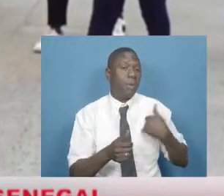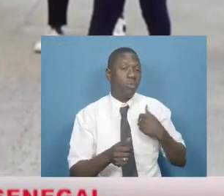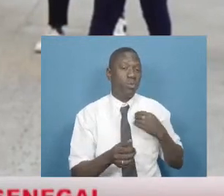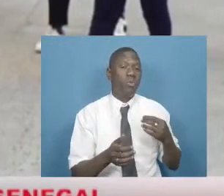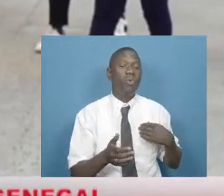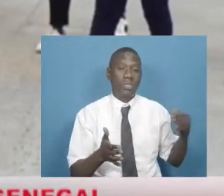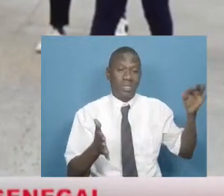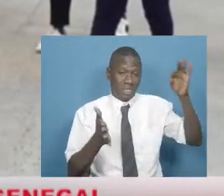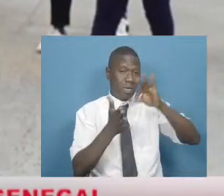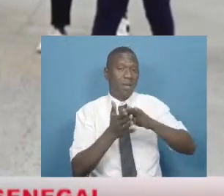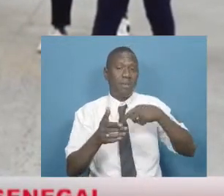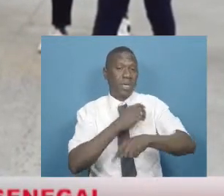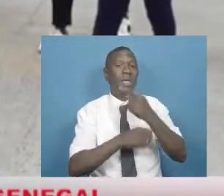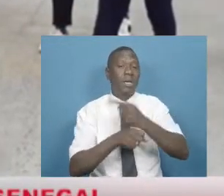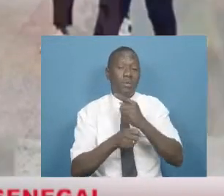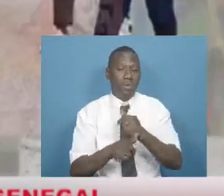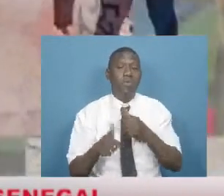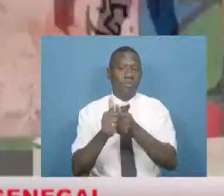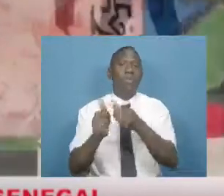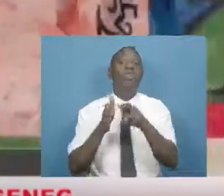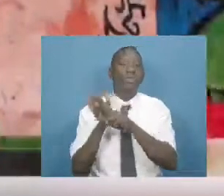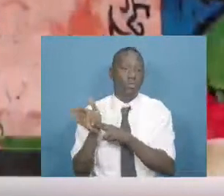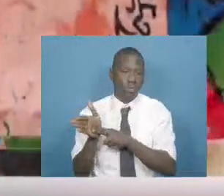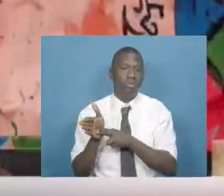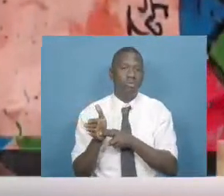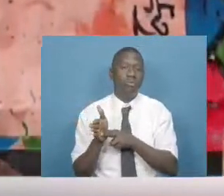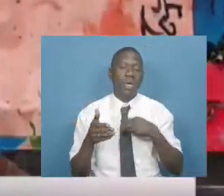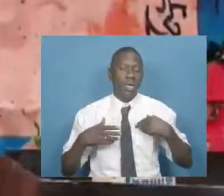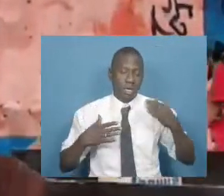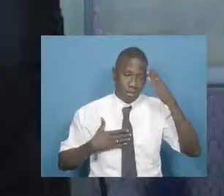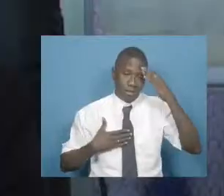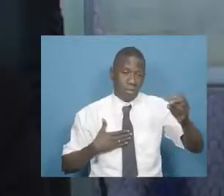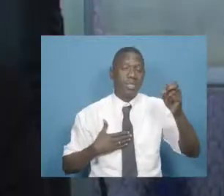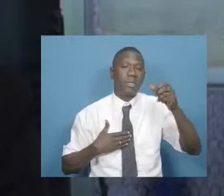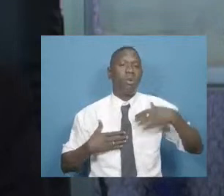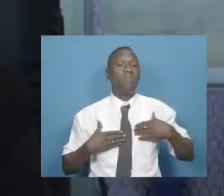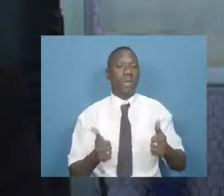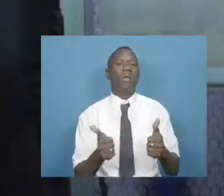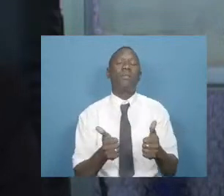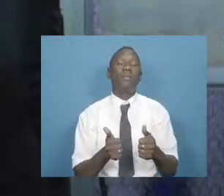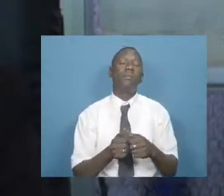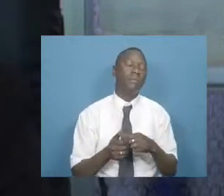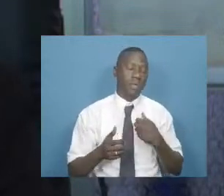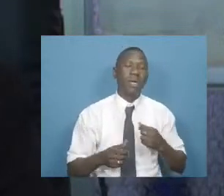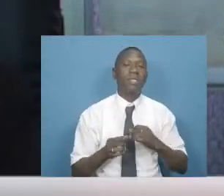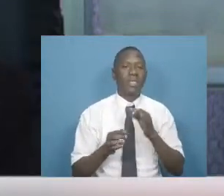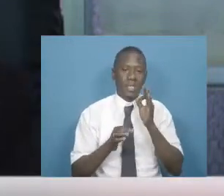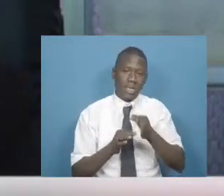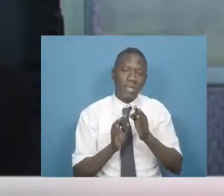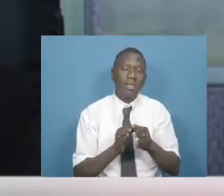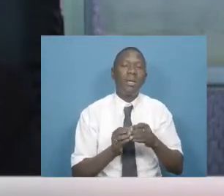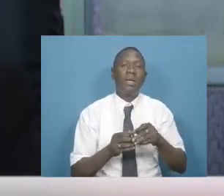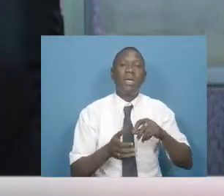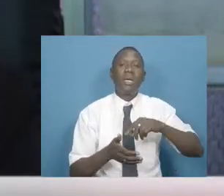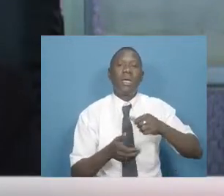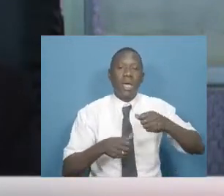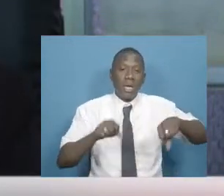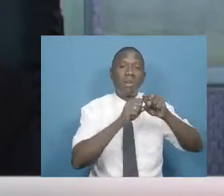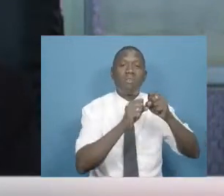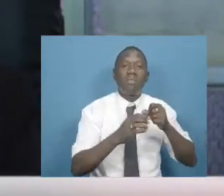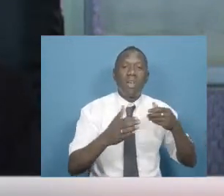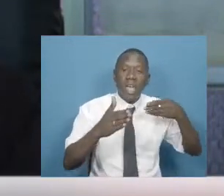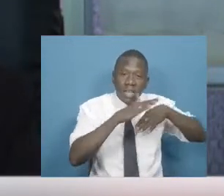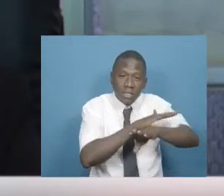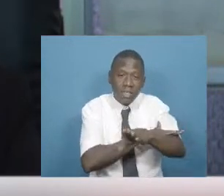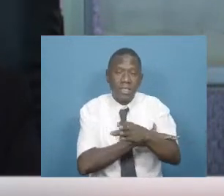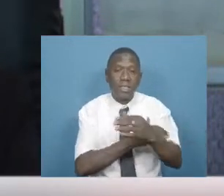the rules outlined by the Health Ministry. We are also trying to strengthen again the points of entry at the airport and also